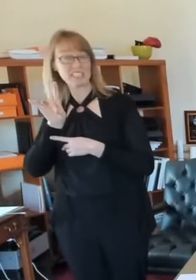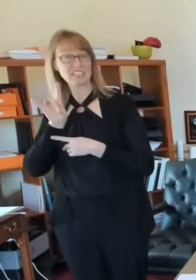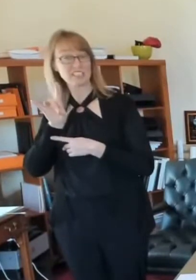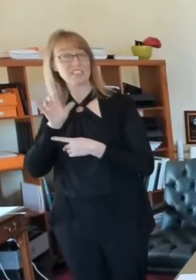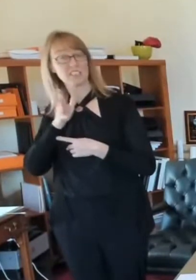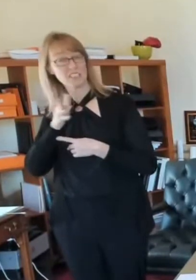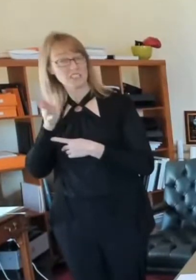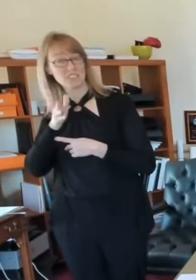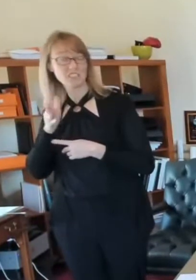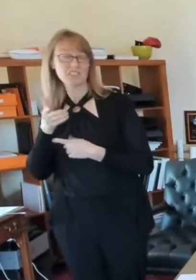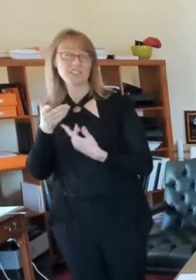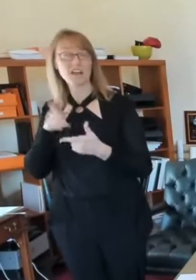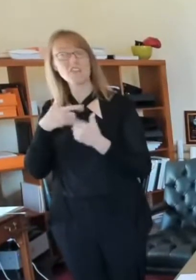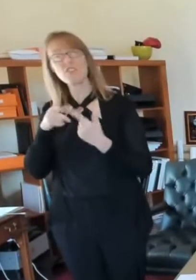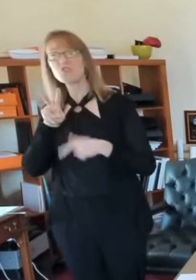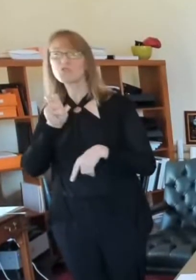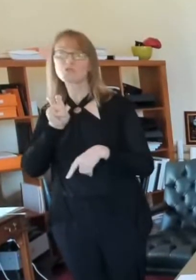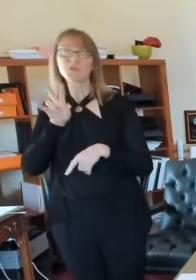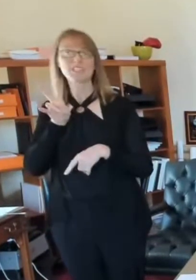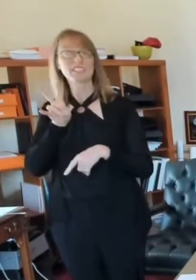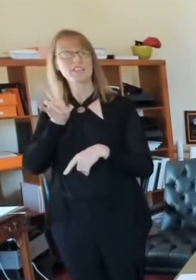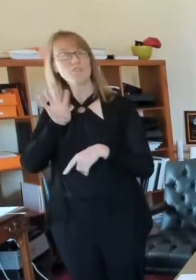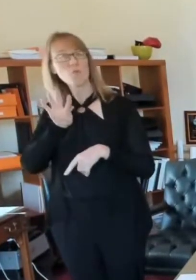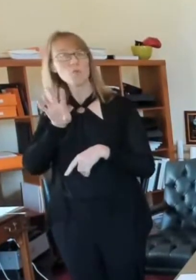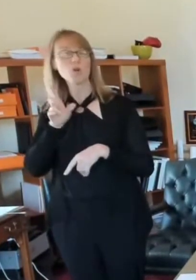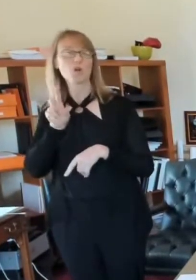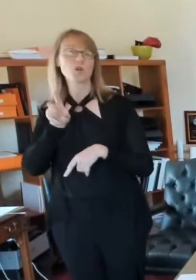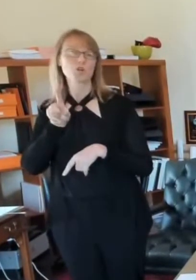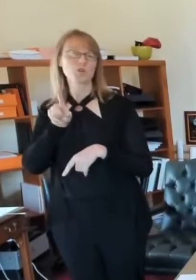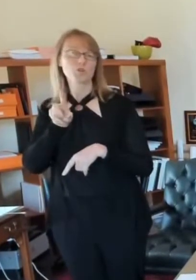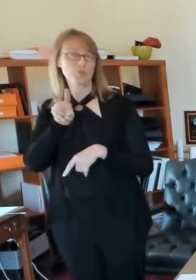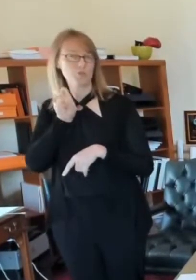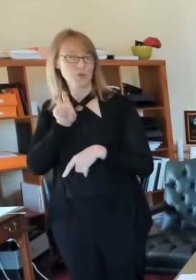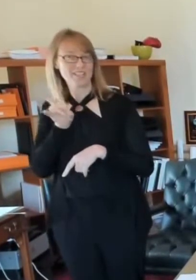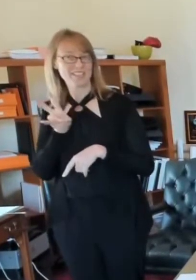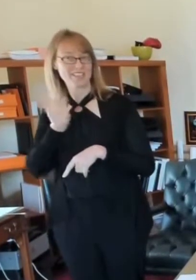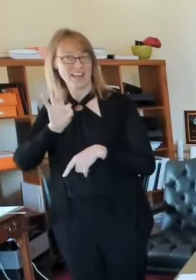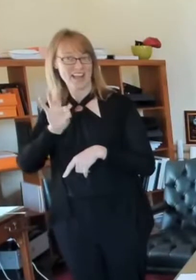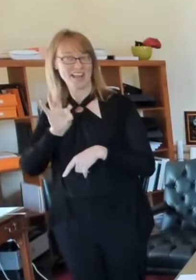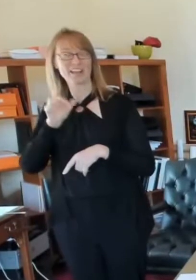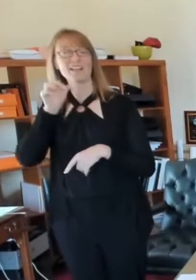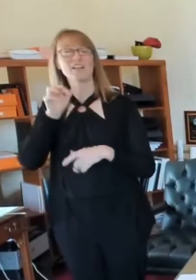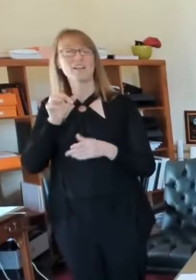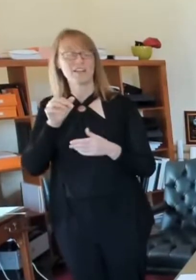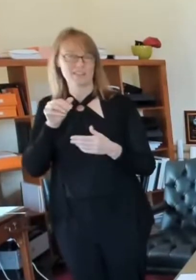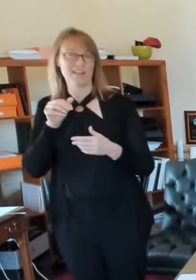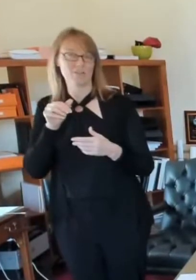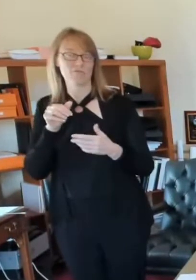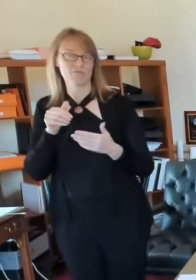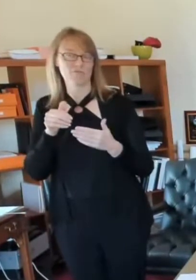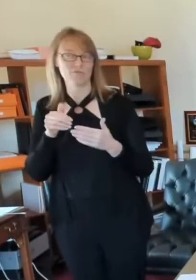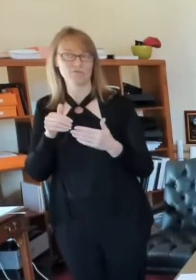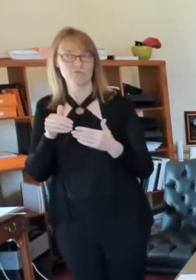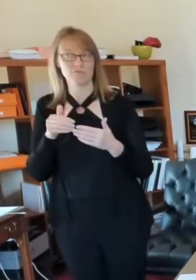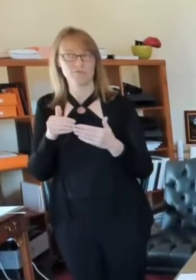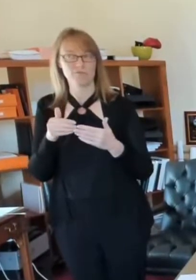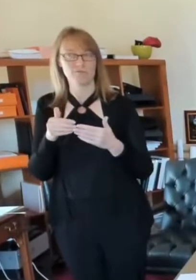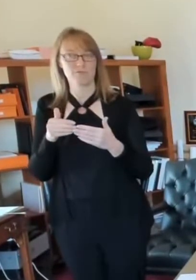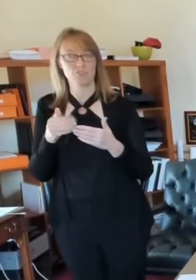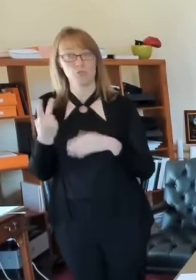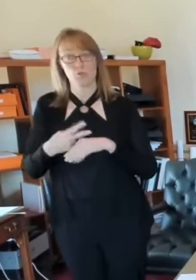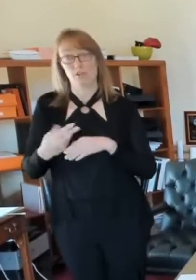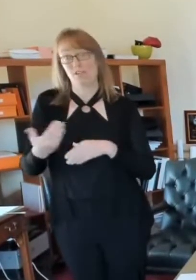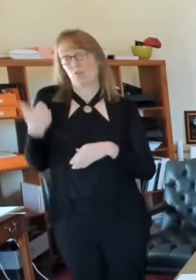and then 274, 279. So here we are yesterday, up 2 days behind, up at